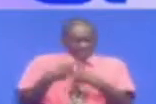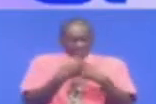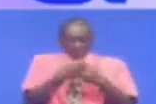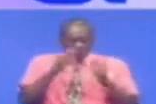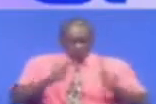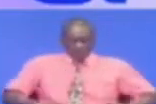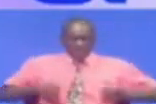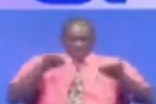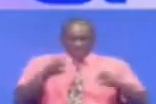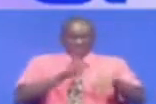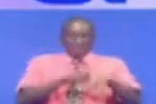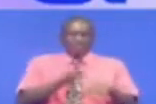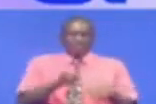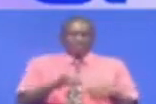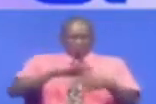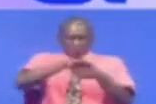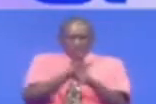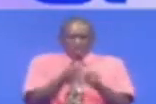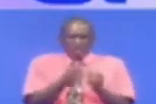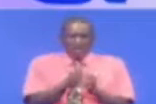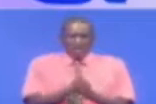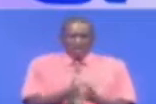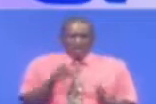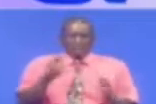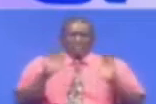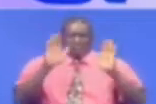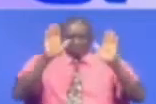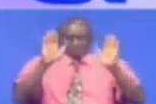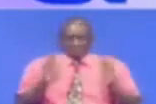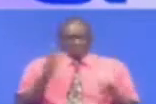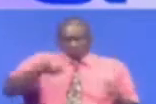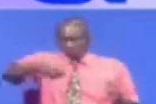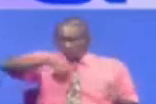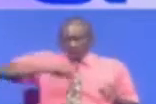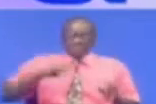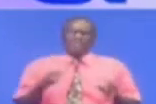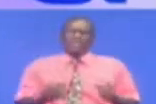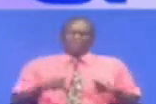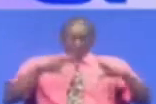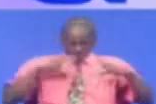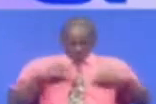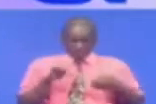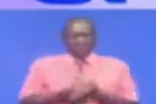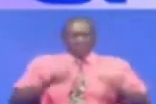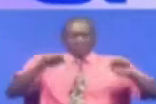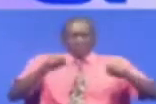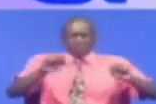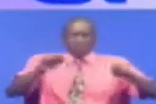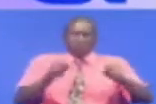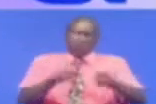during this period, and this is critical for us to embrace that possibilities lie ahead.